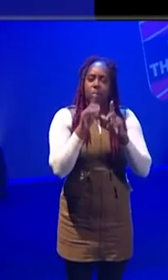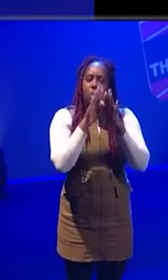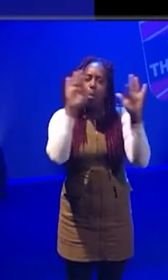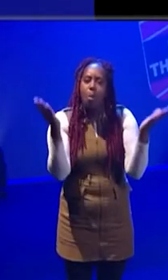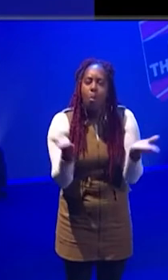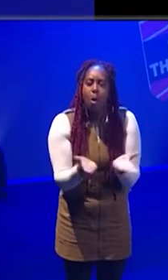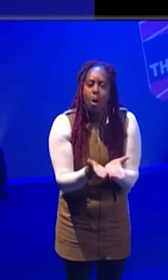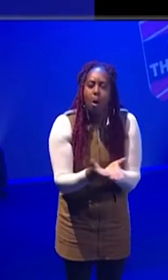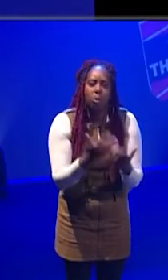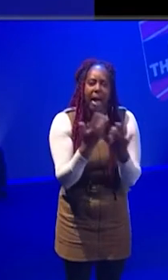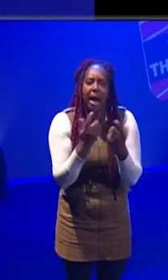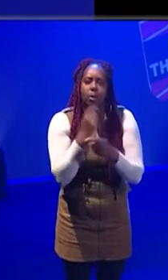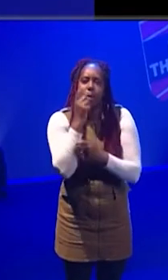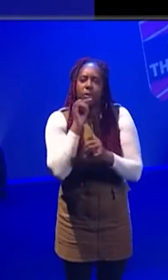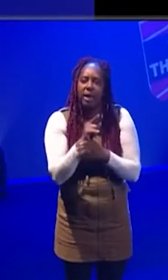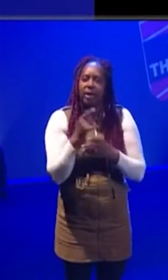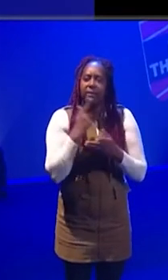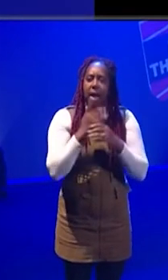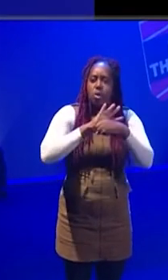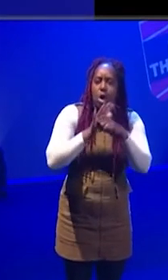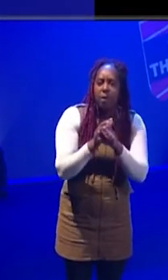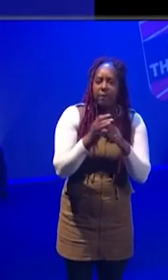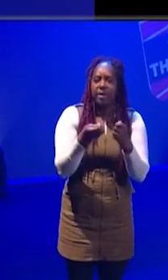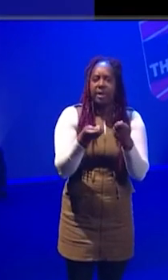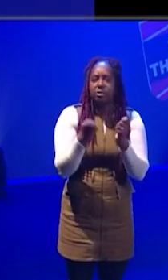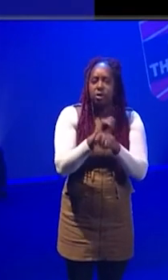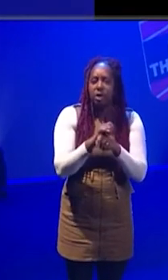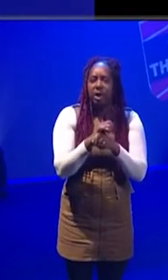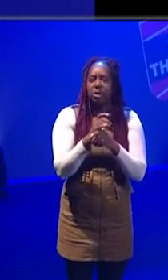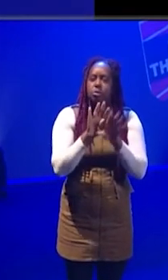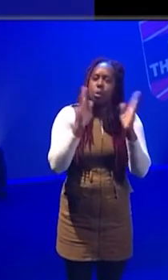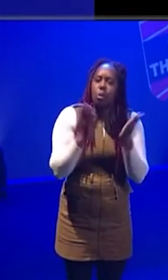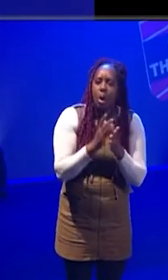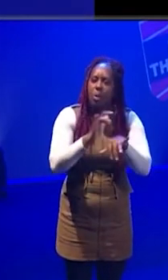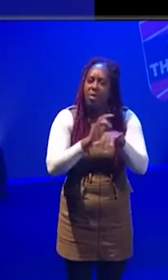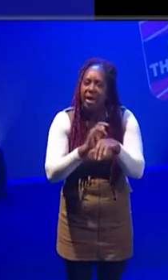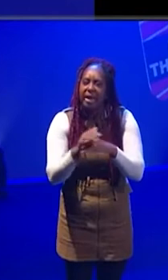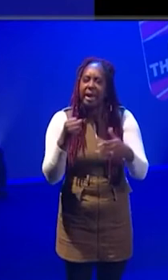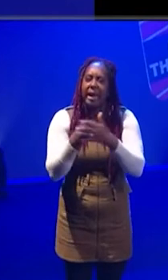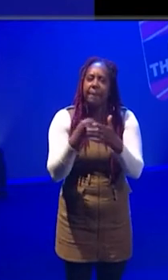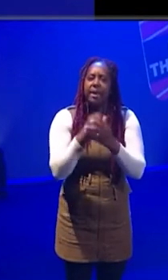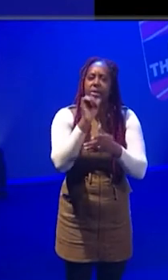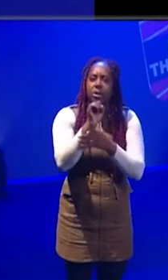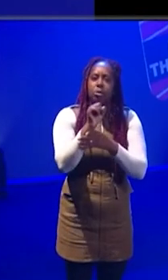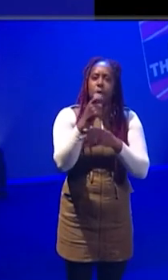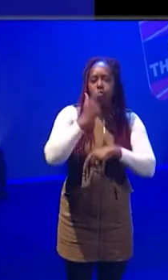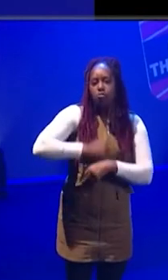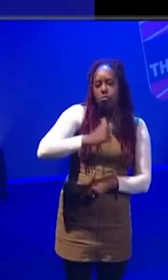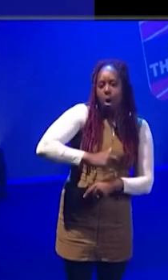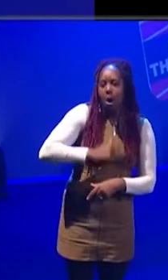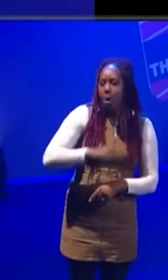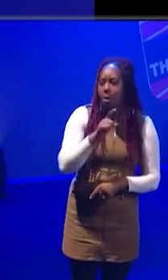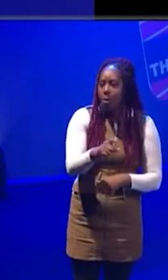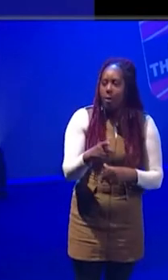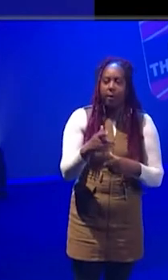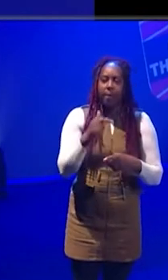hope. How do you think the pandemic has changed the role of technical theatre? And impacted your role in particular? Especially with online,